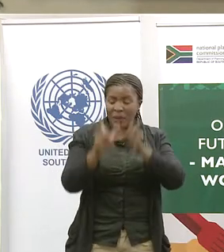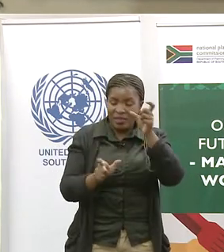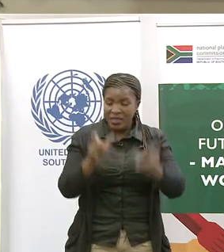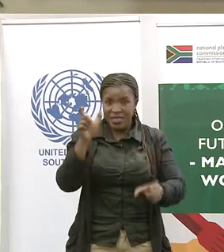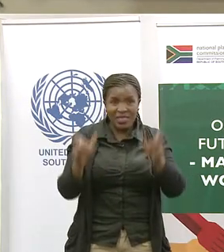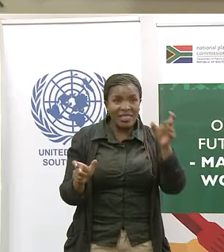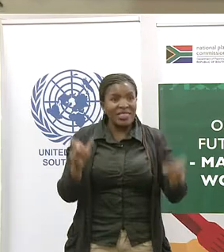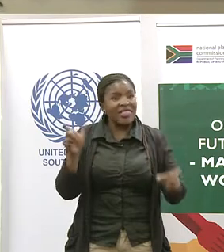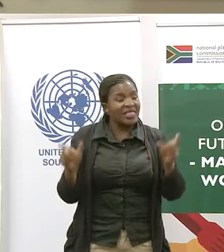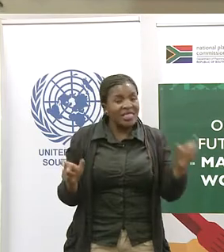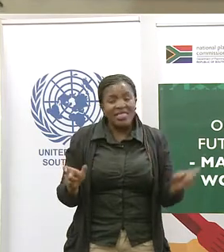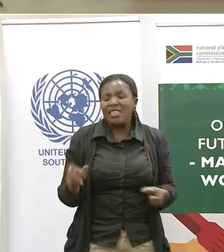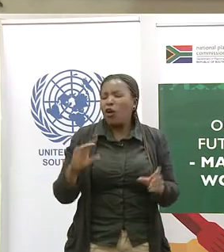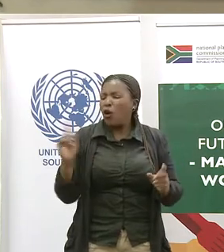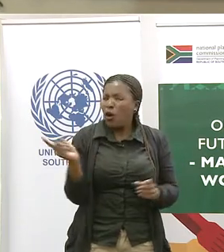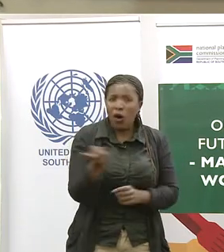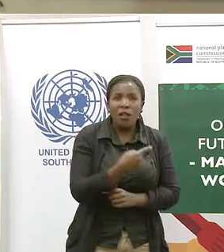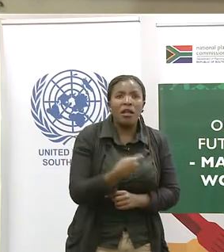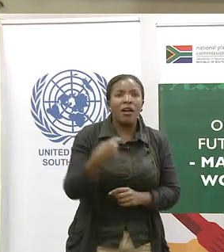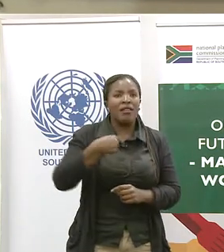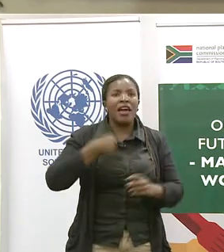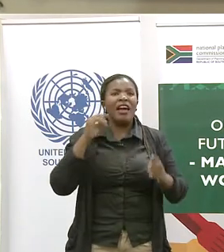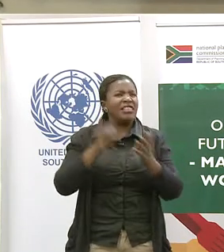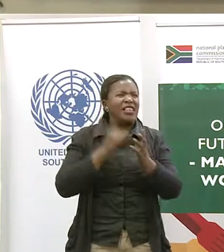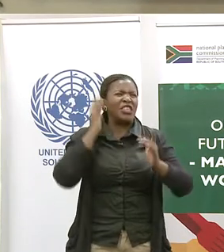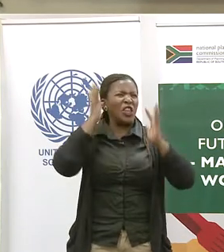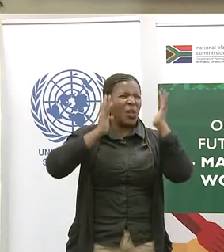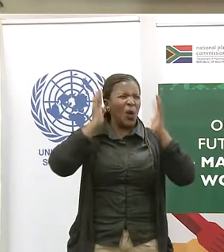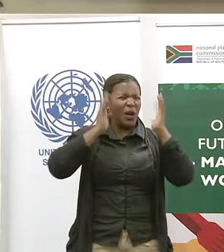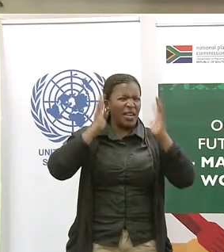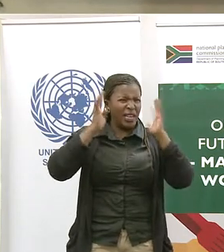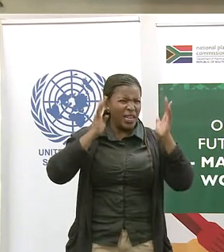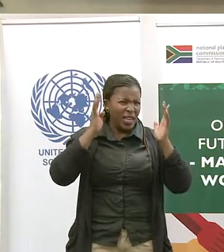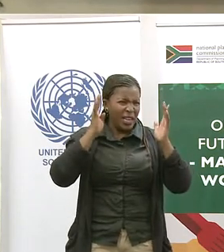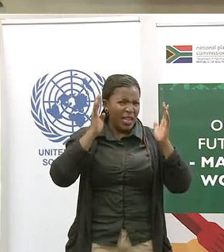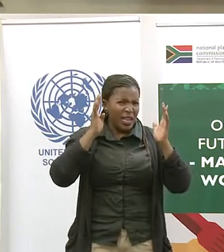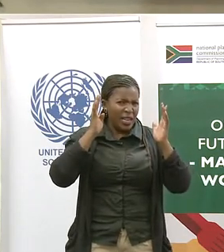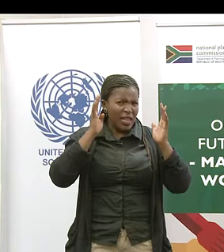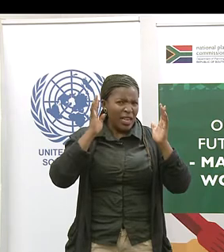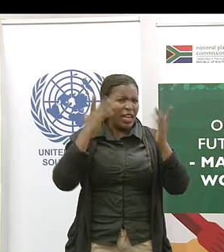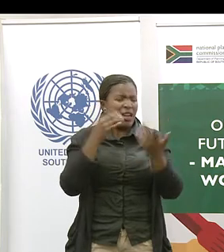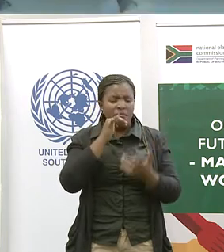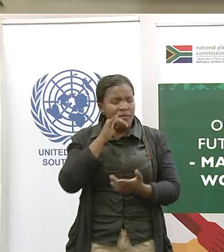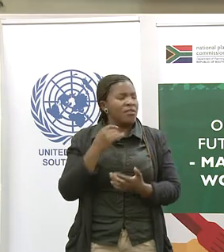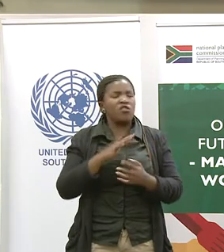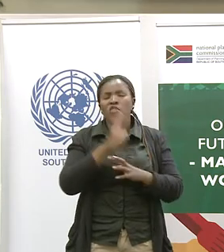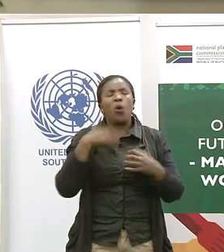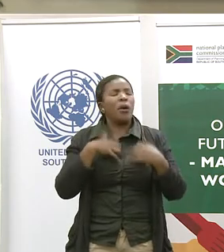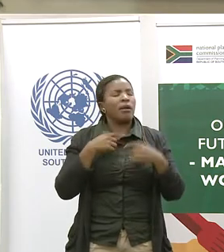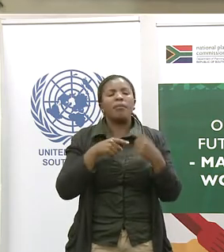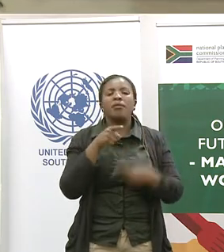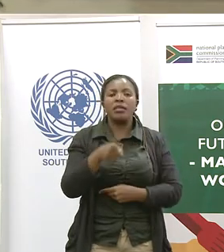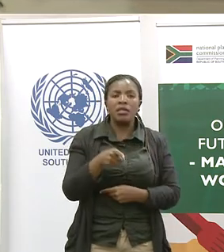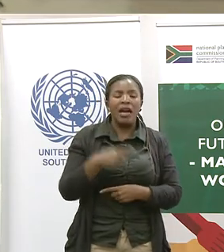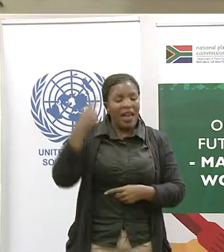of legislation. These are matters of theory for me, which matter very little. As long as we do